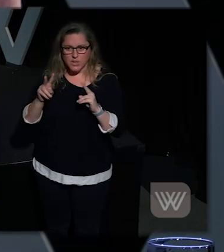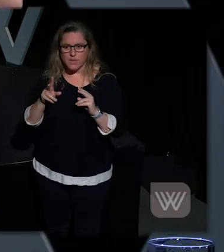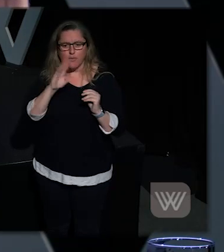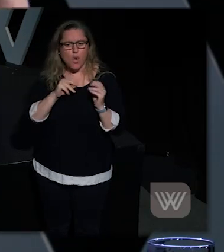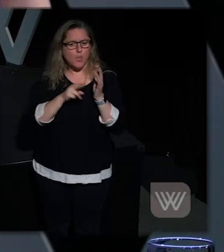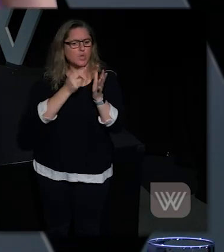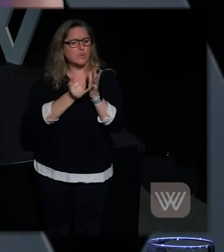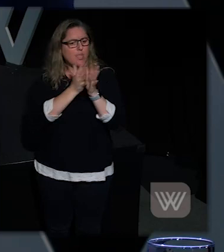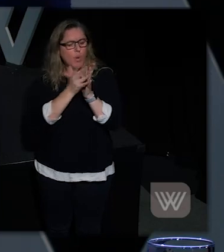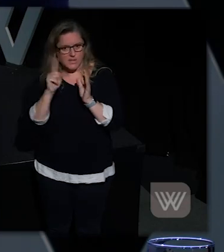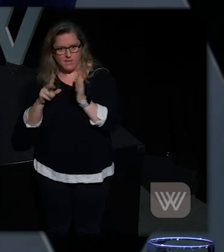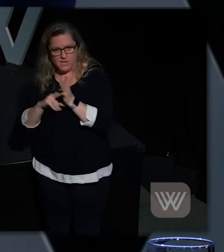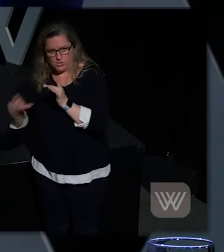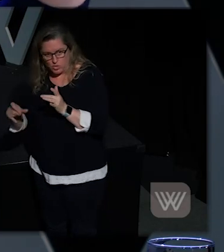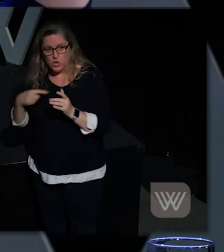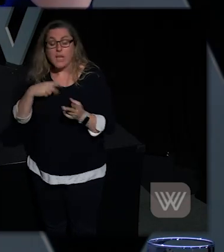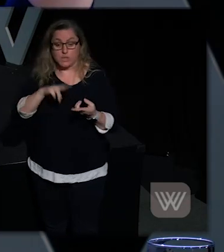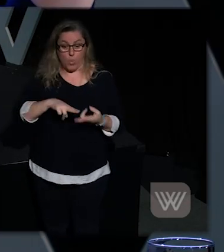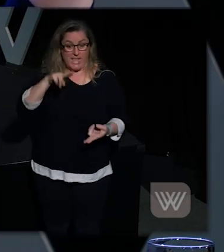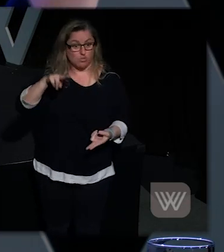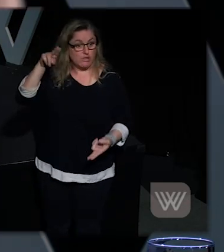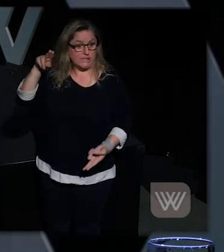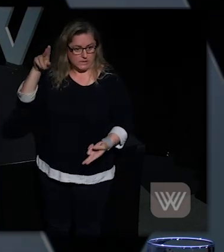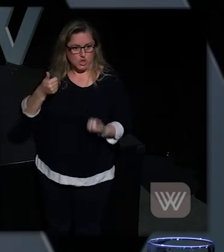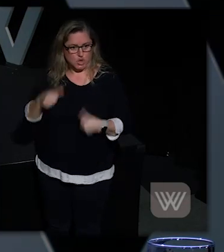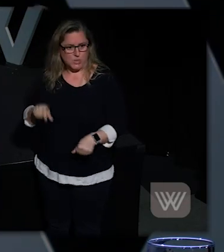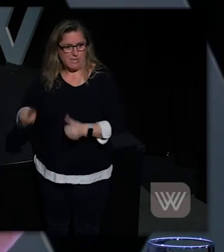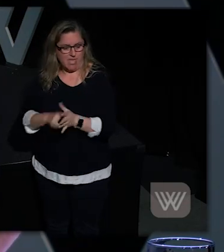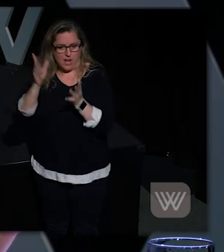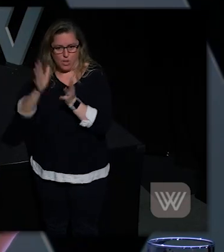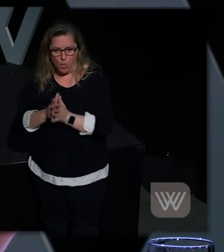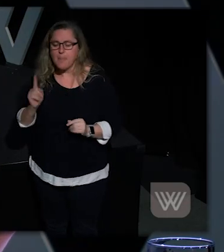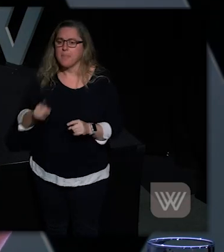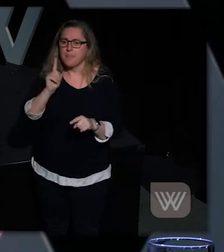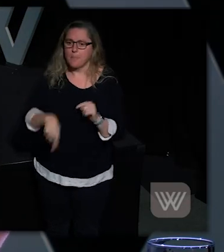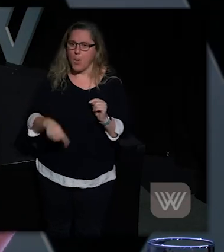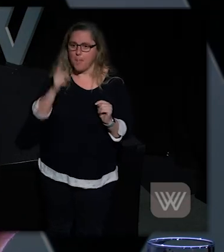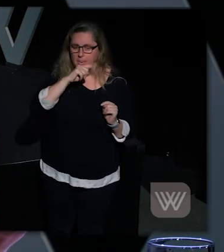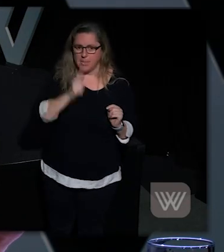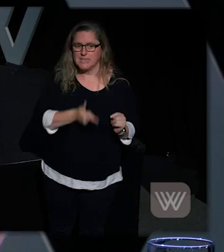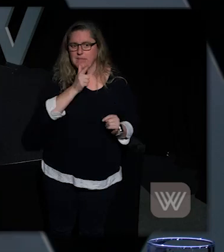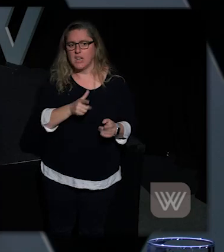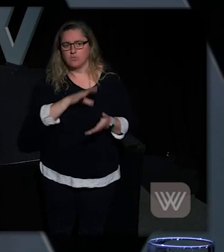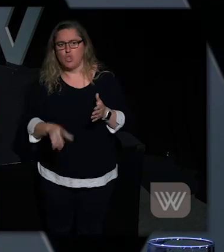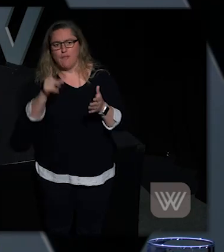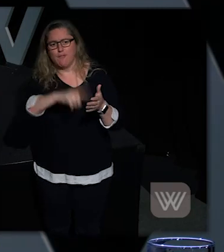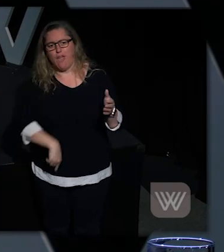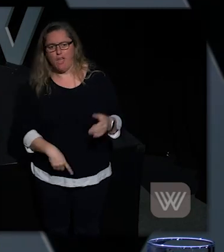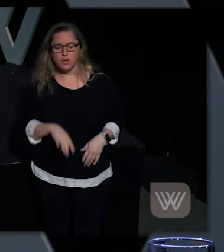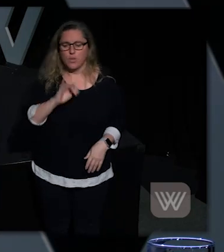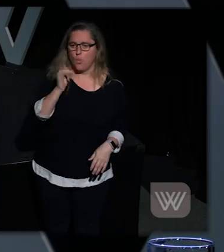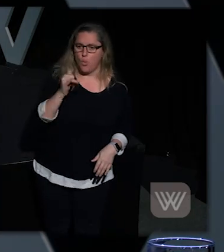South Wales and from Victoria, and it is increasingly being used, but most people got either a good behaviour bond or a $700 fine, which is